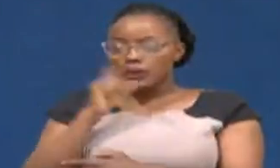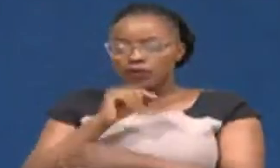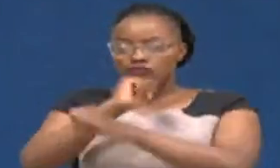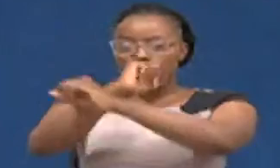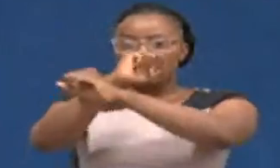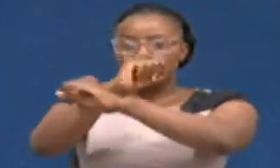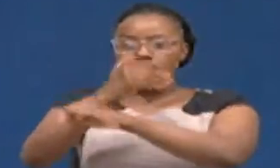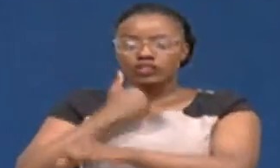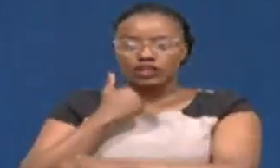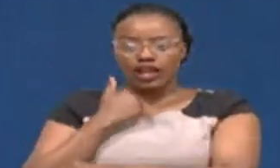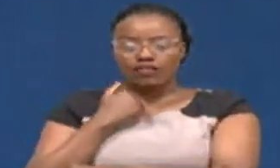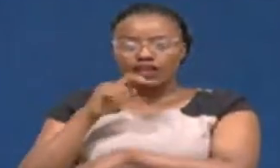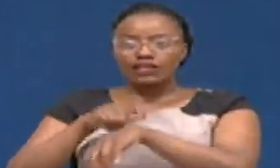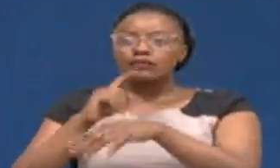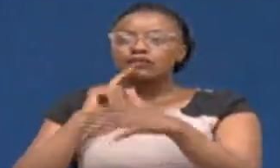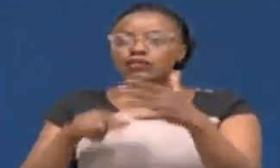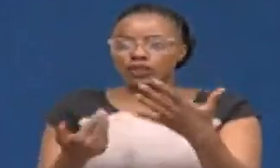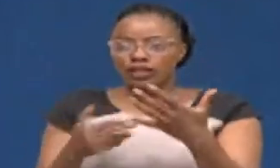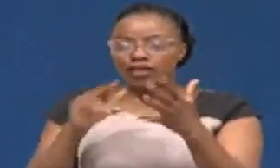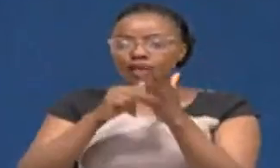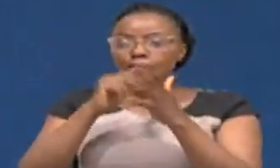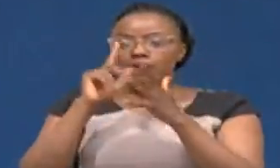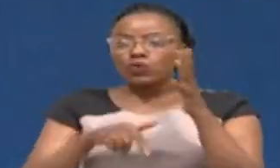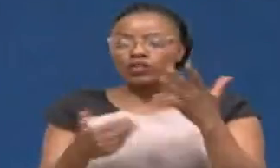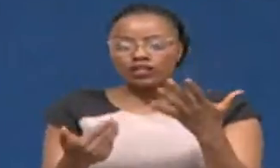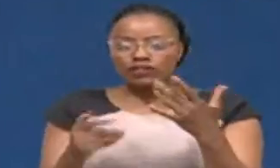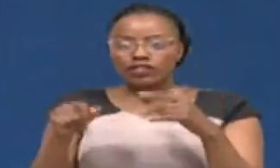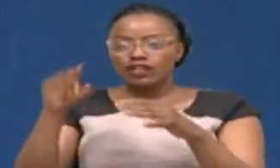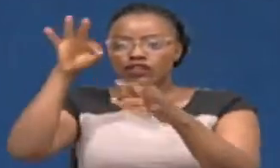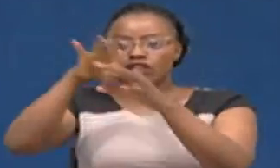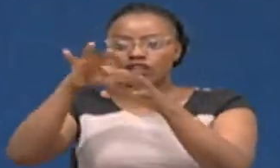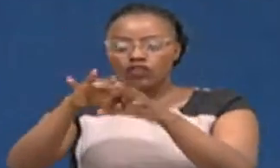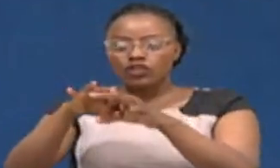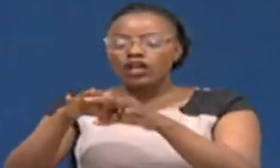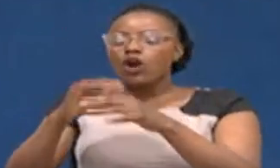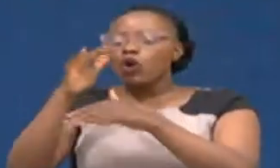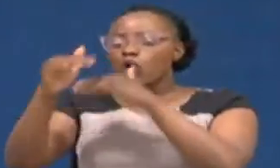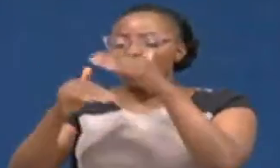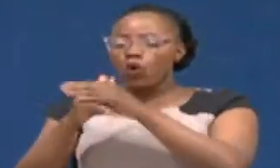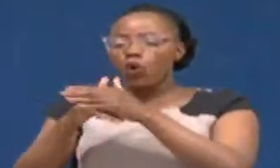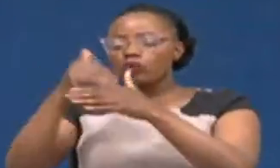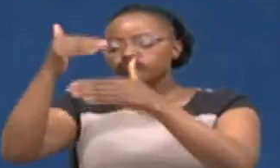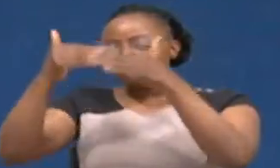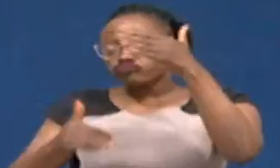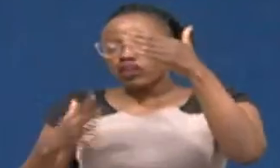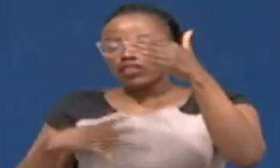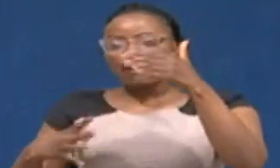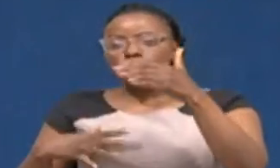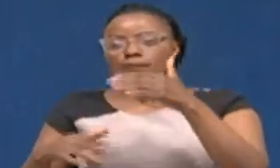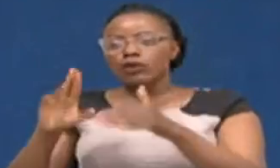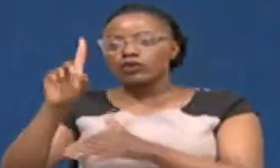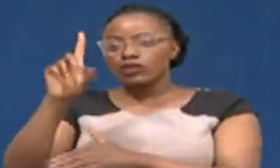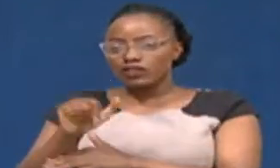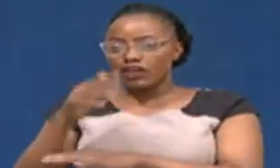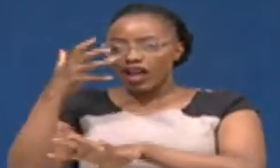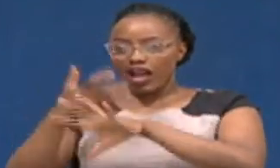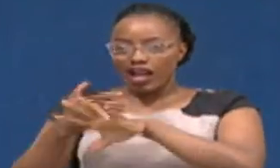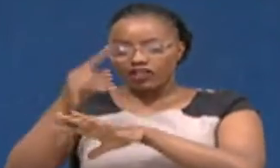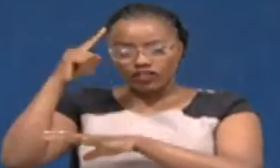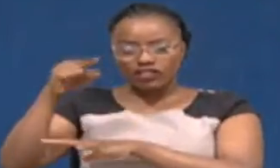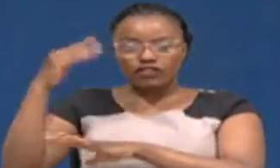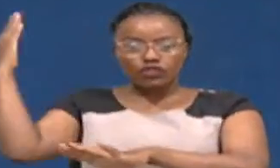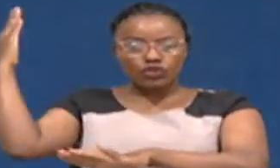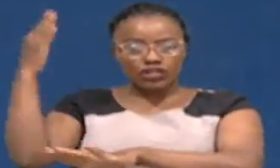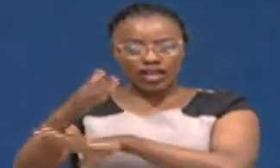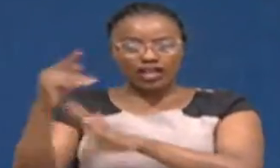been protected when they say they meant that they vote six piece. Trevor, was it so hard for him to